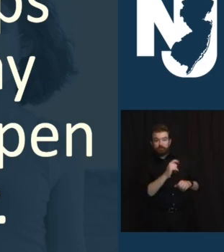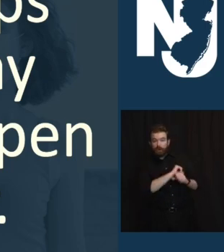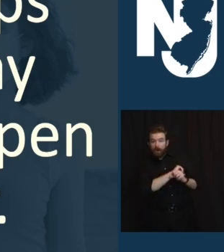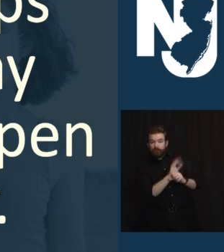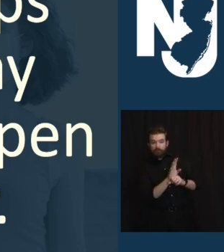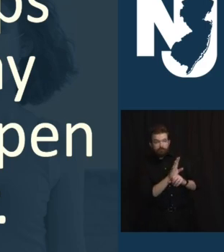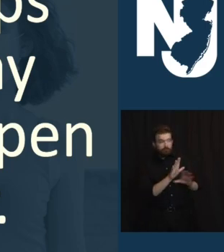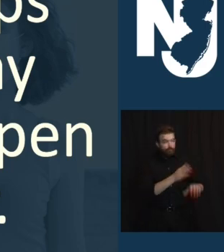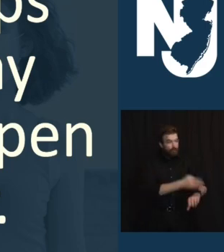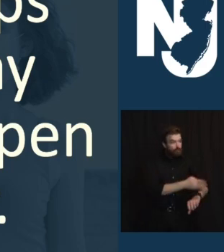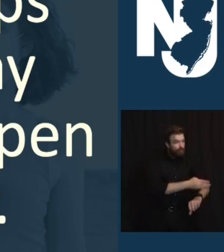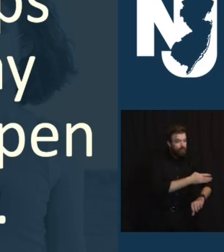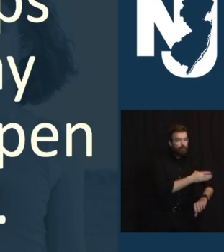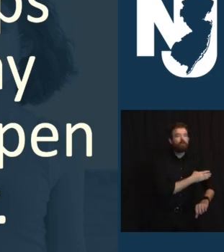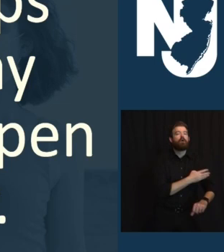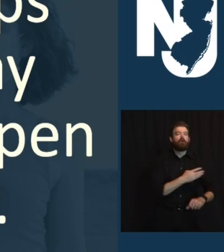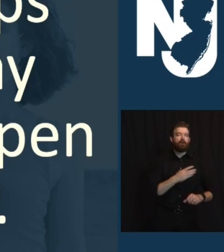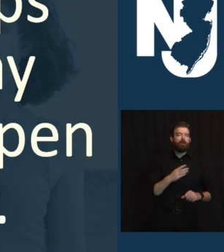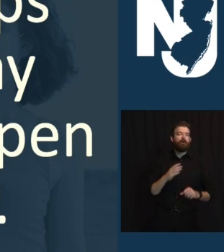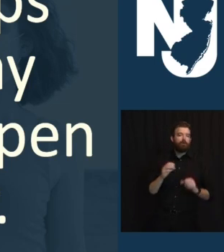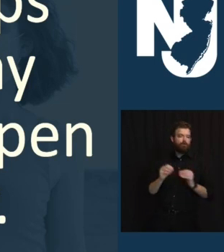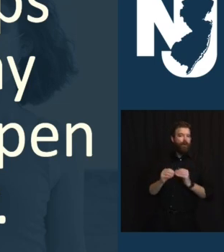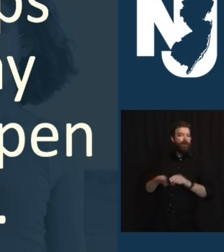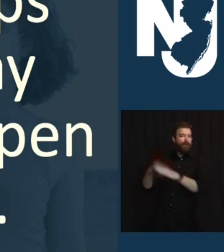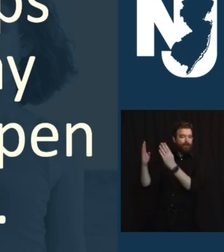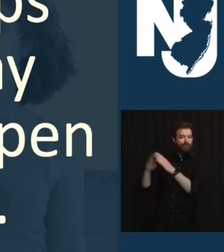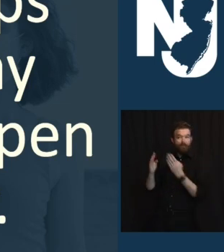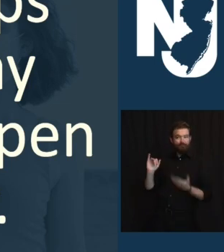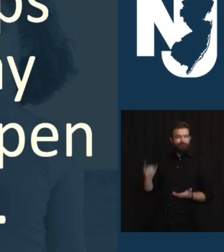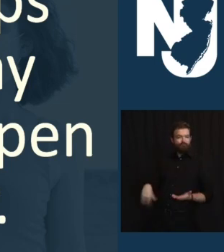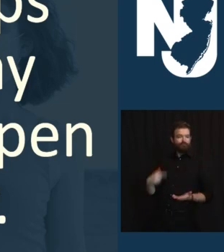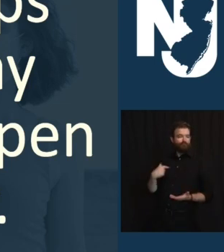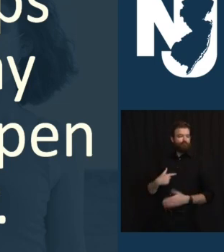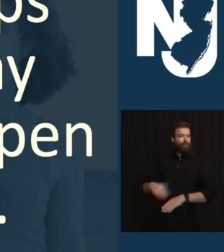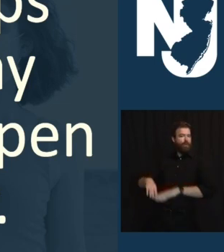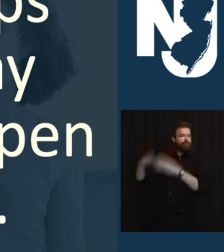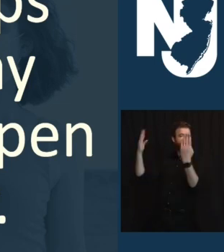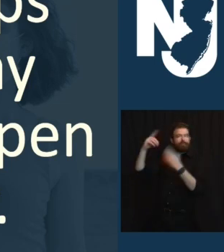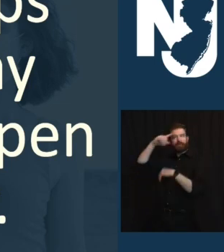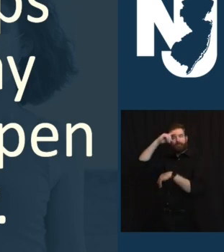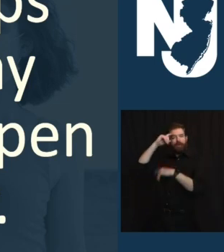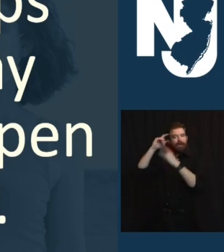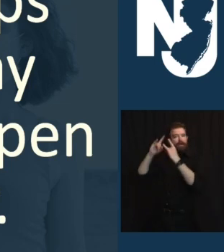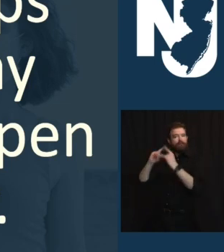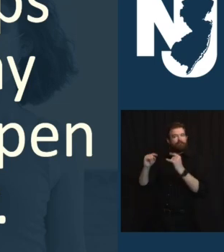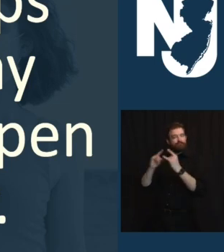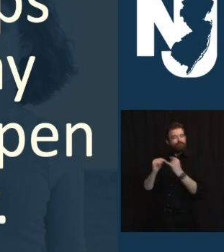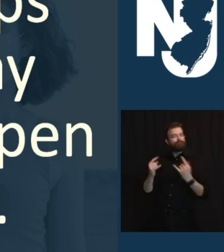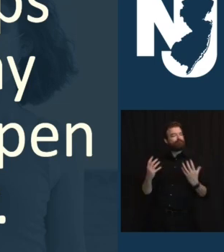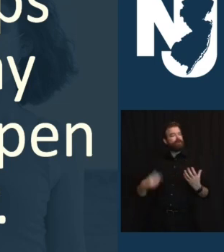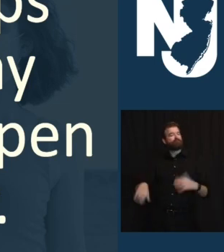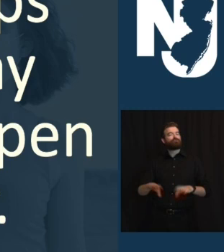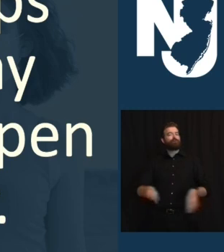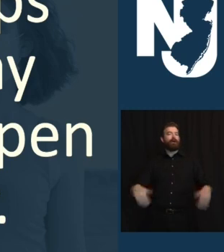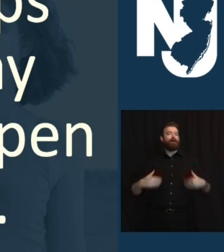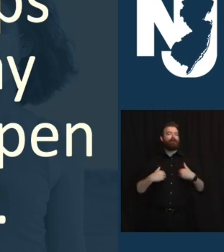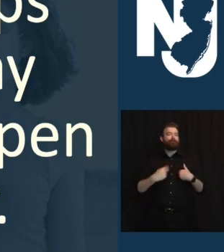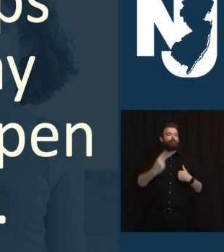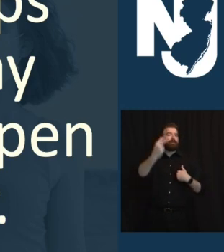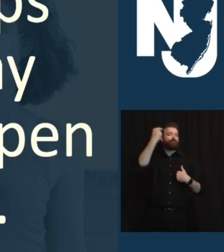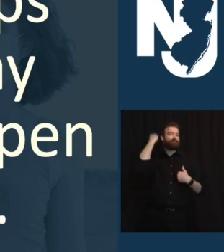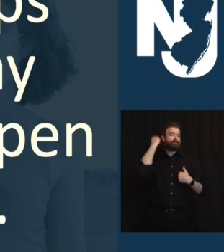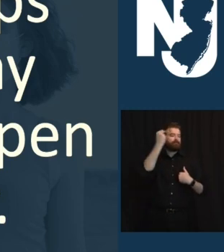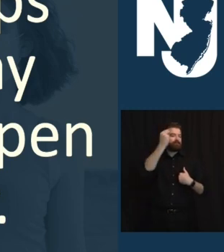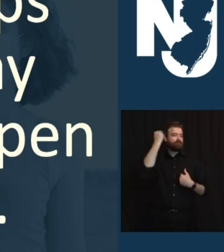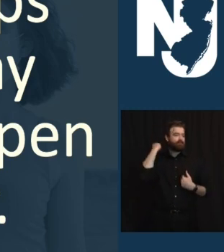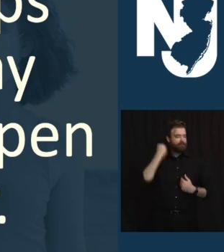summer and take away some great Jersey summer memories. Now, let's move forward and track the rest